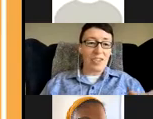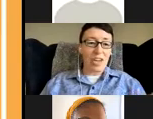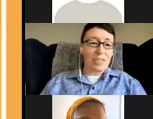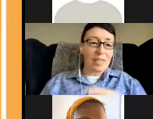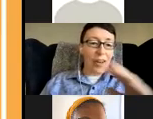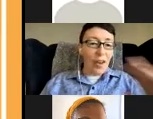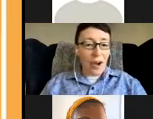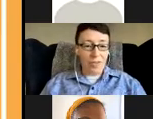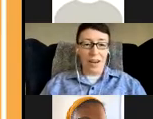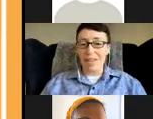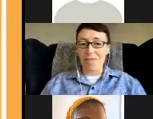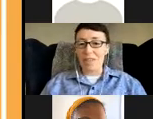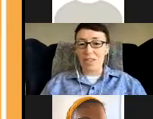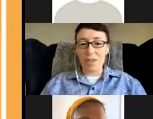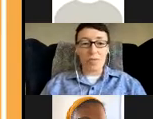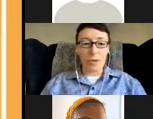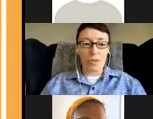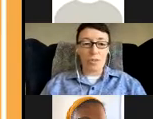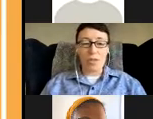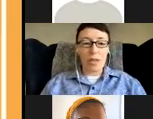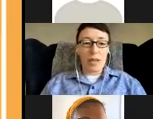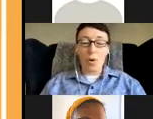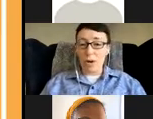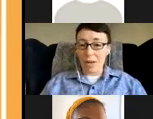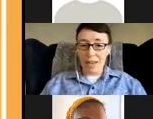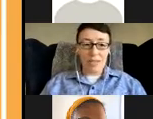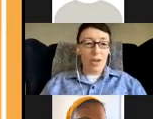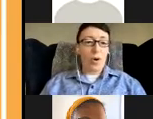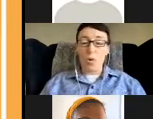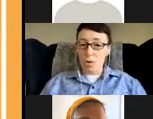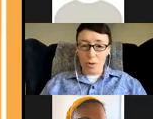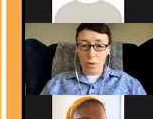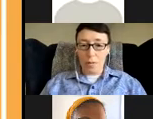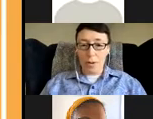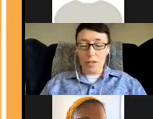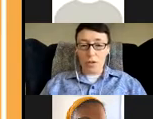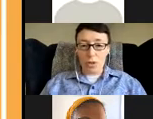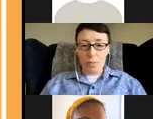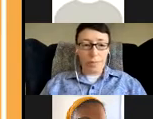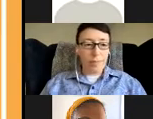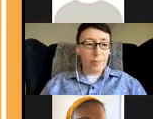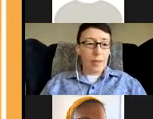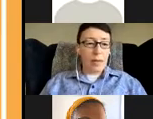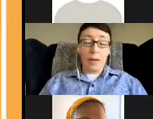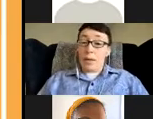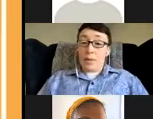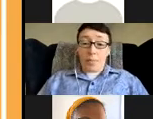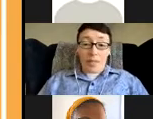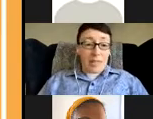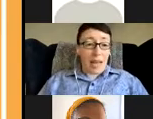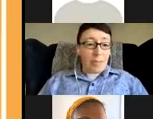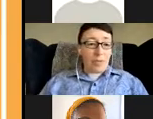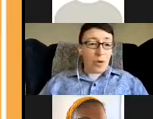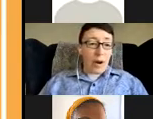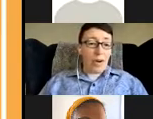that the changes did not create a definition of abuse or neglect or require prosecution.